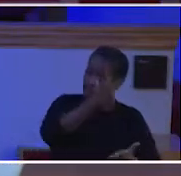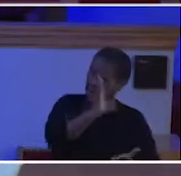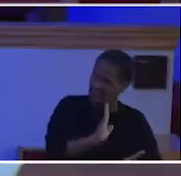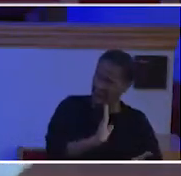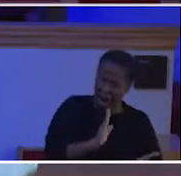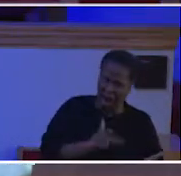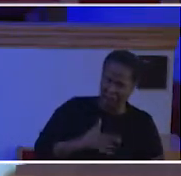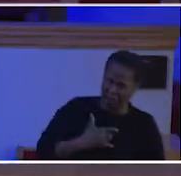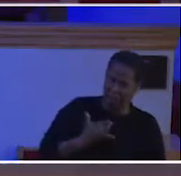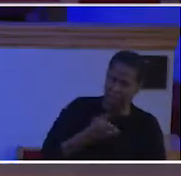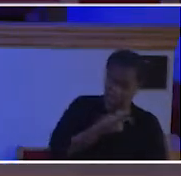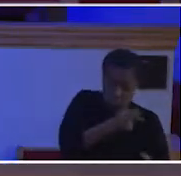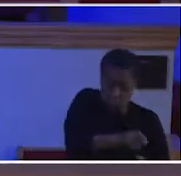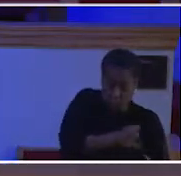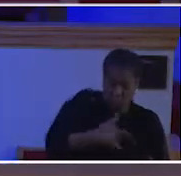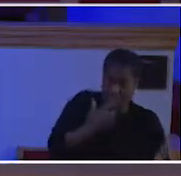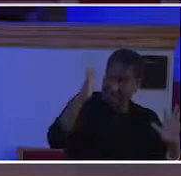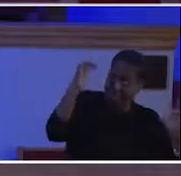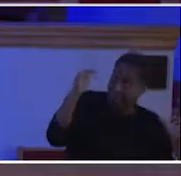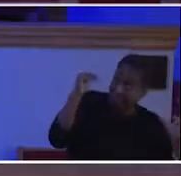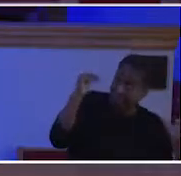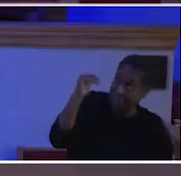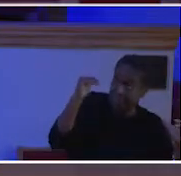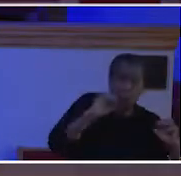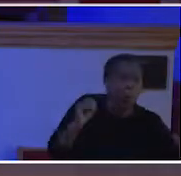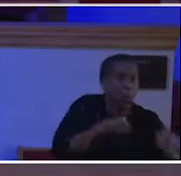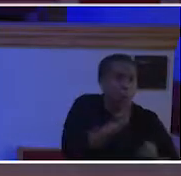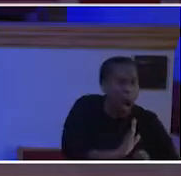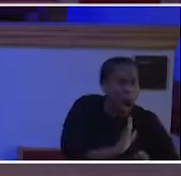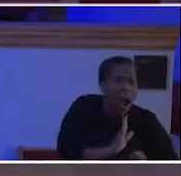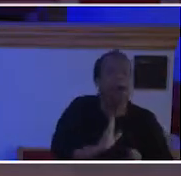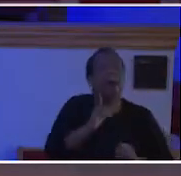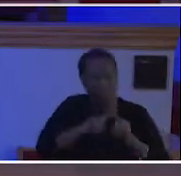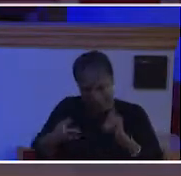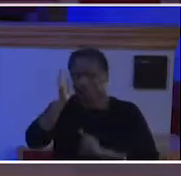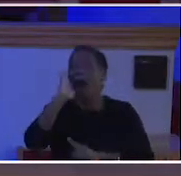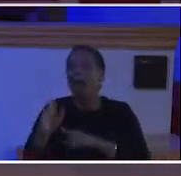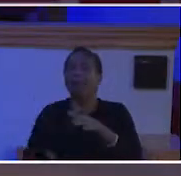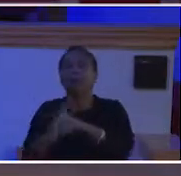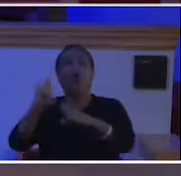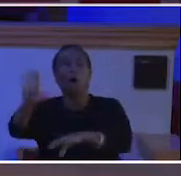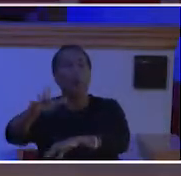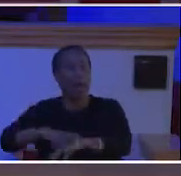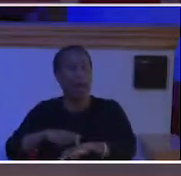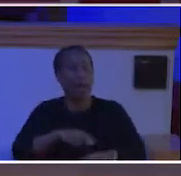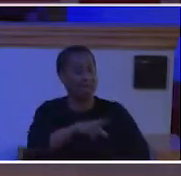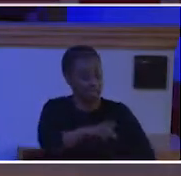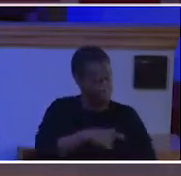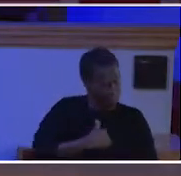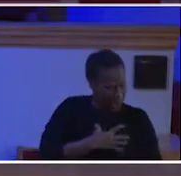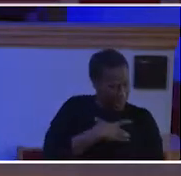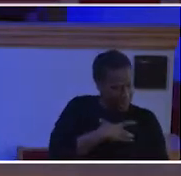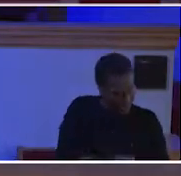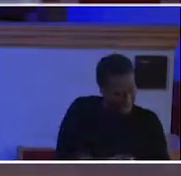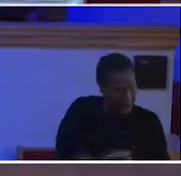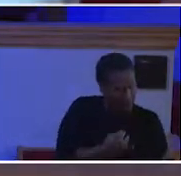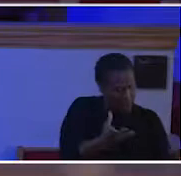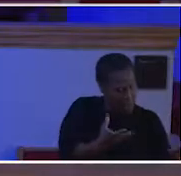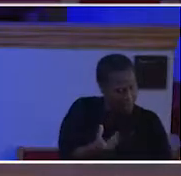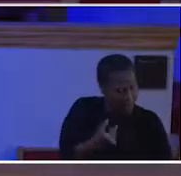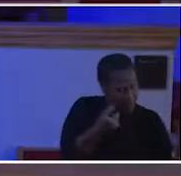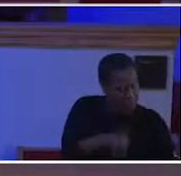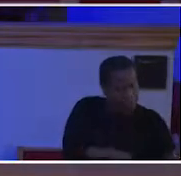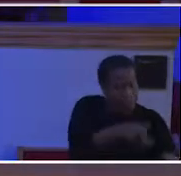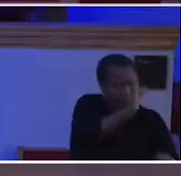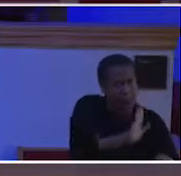you're expecting, but he's always on time. He may not come when you would like for him to come, but praise